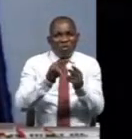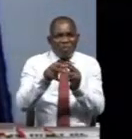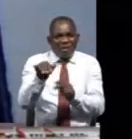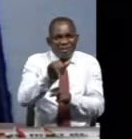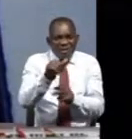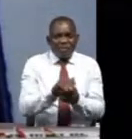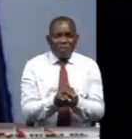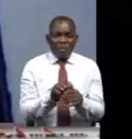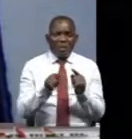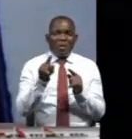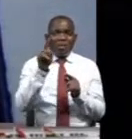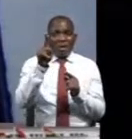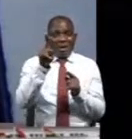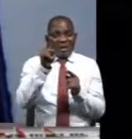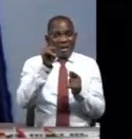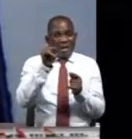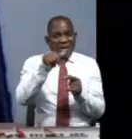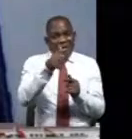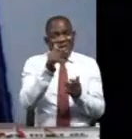But in one of them,